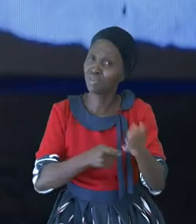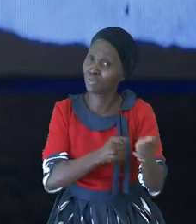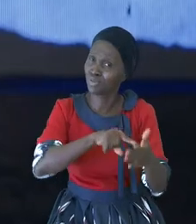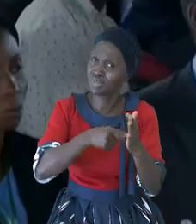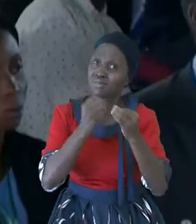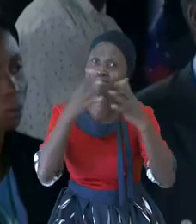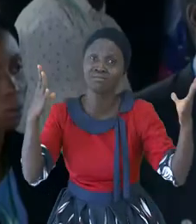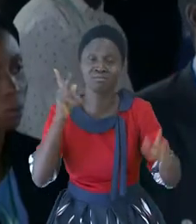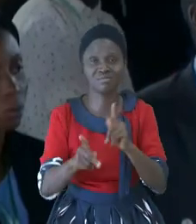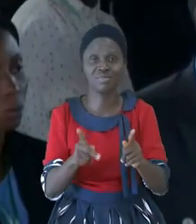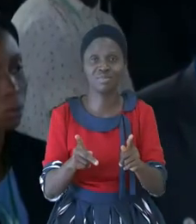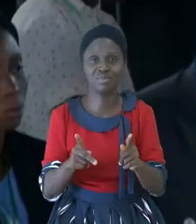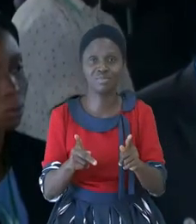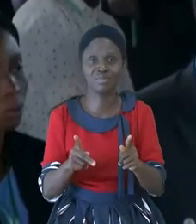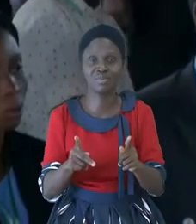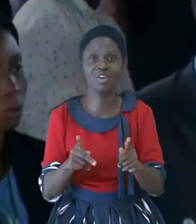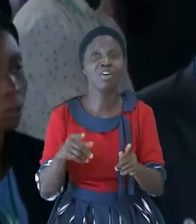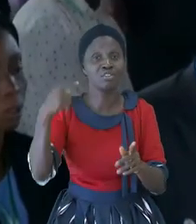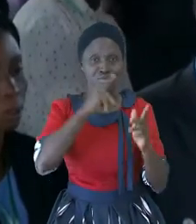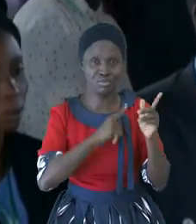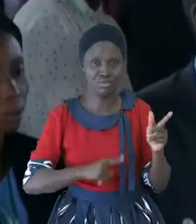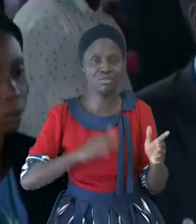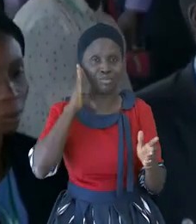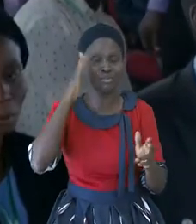reviving. And the Lord will revive you. Here